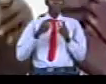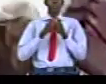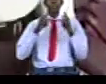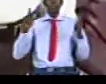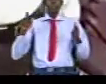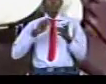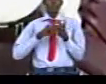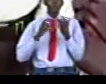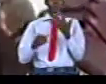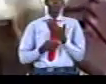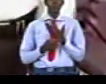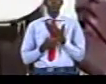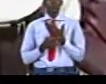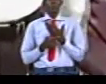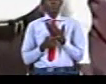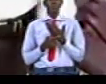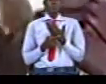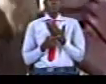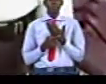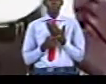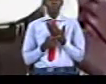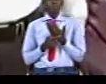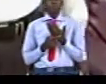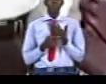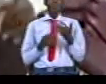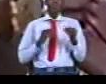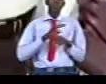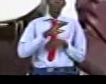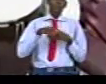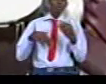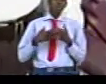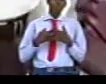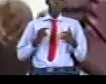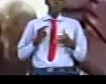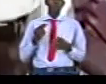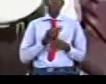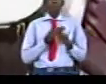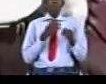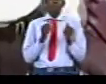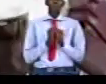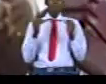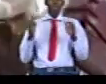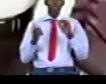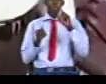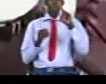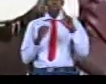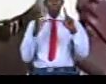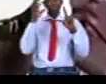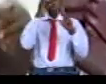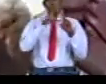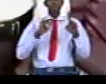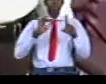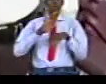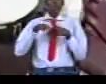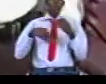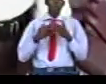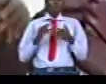Let's be involved, all of us, without exception, all of